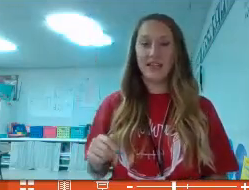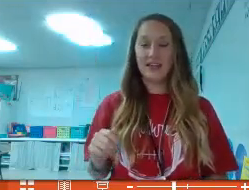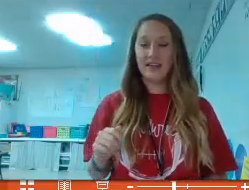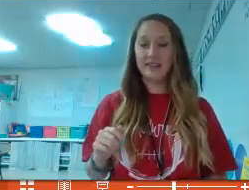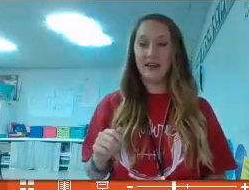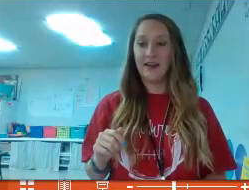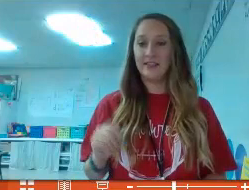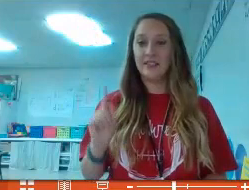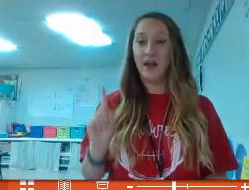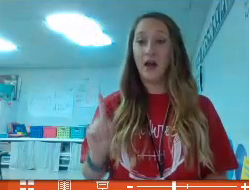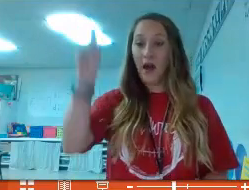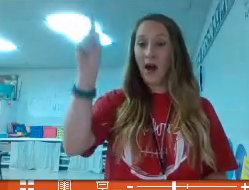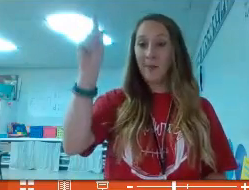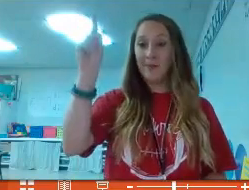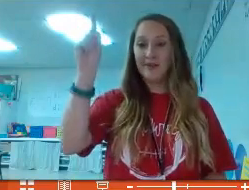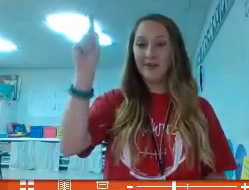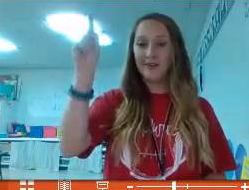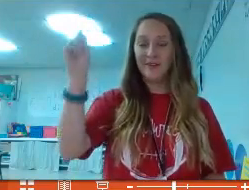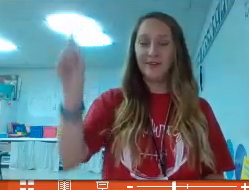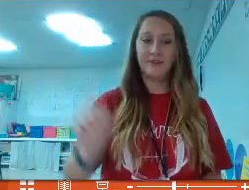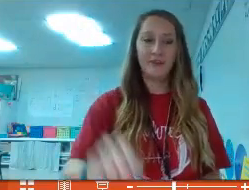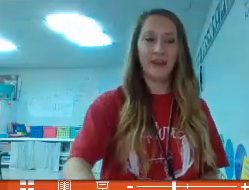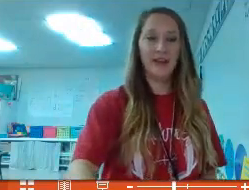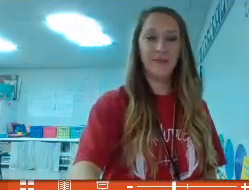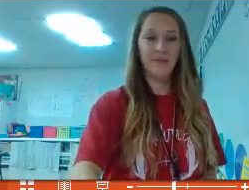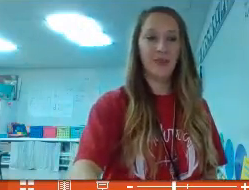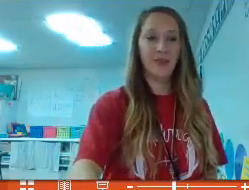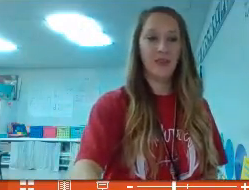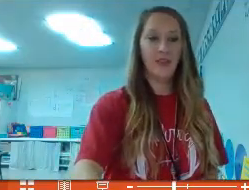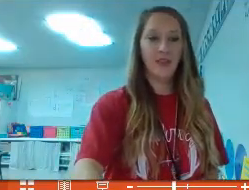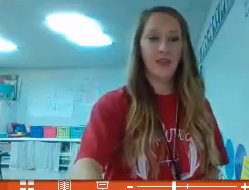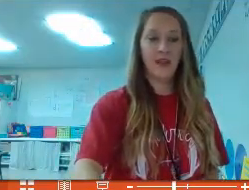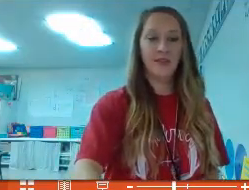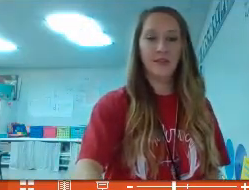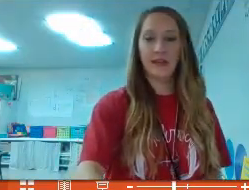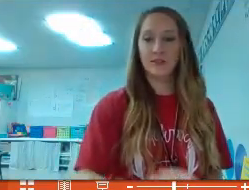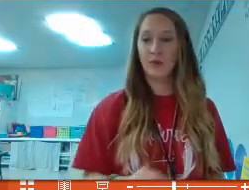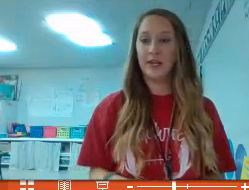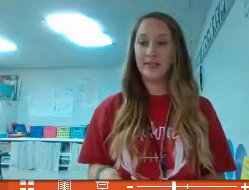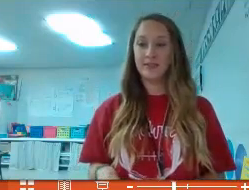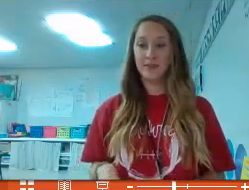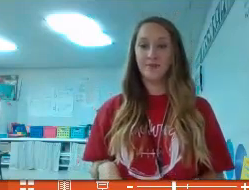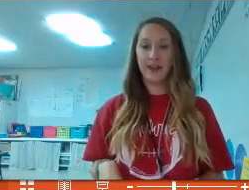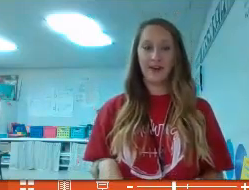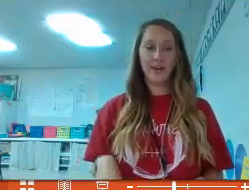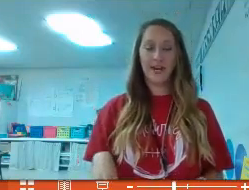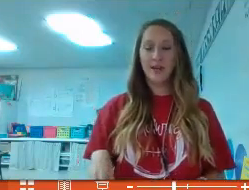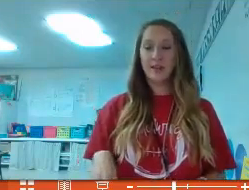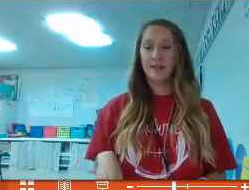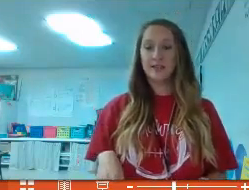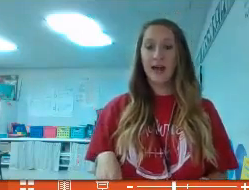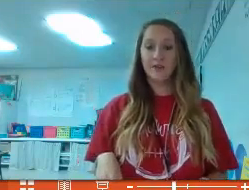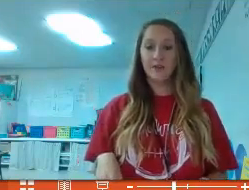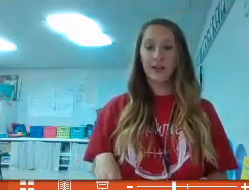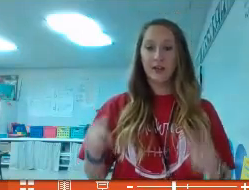Let's say it and sign it. Up. Okay? And the last one is very.